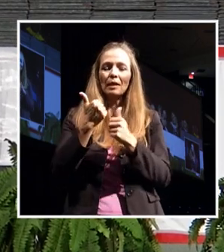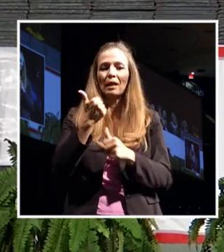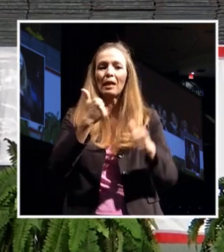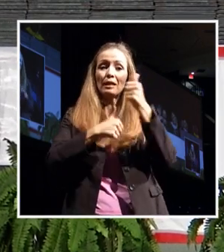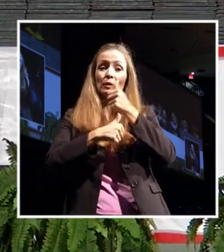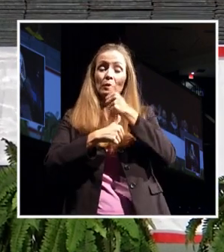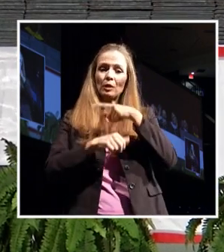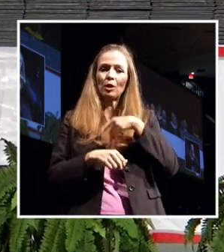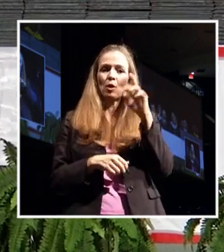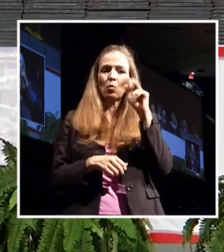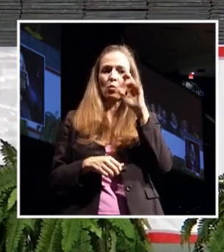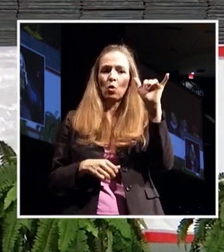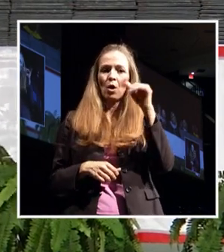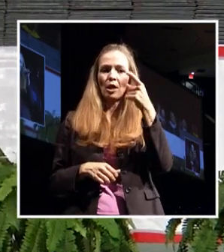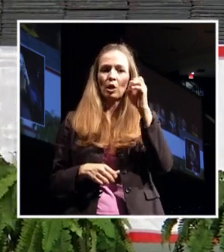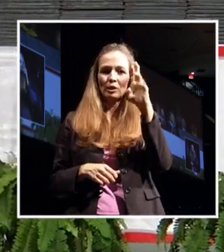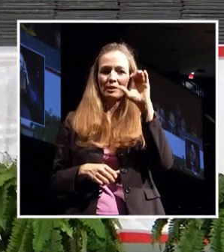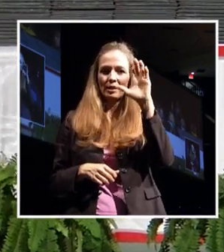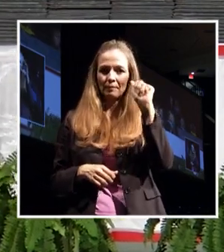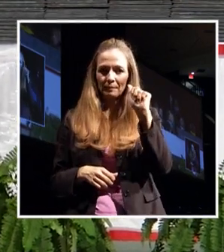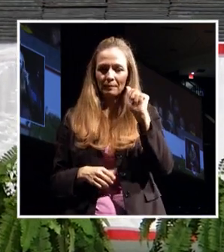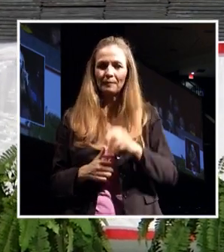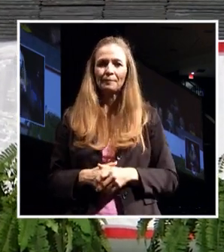Associate Superintendent Roy Garcia.